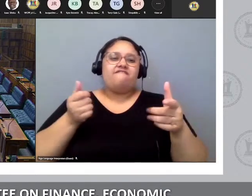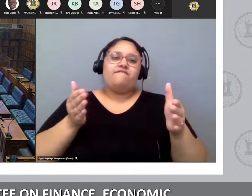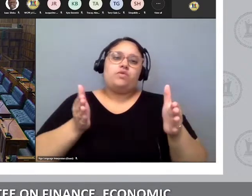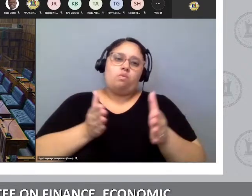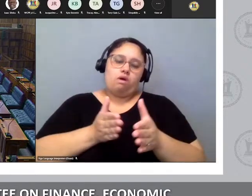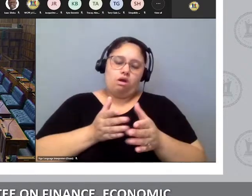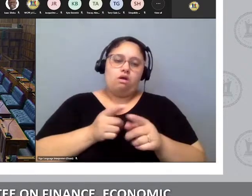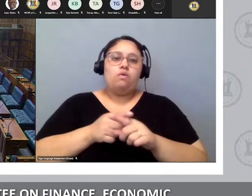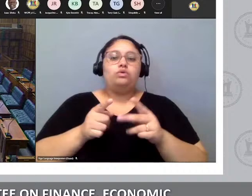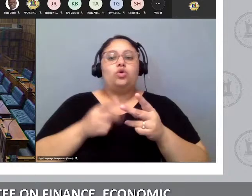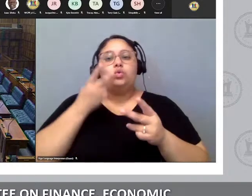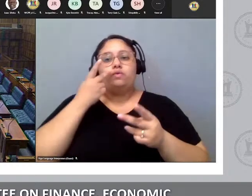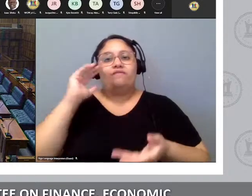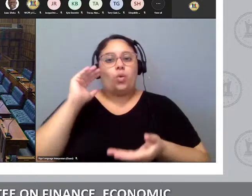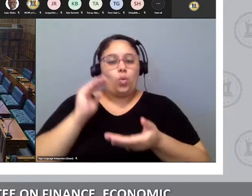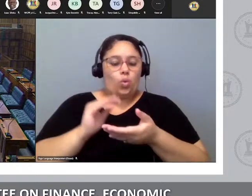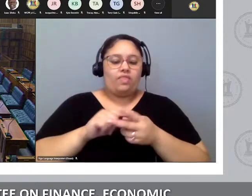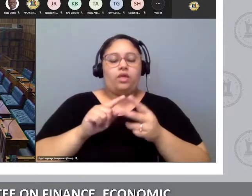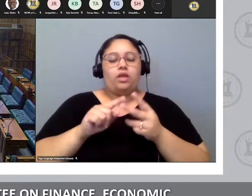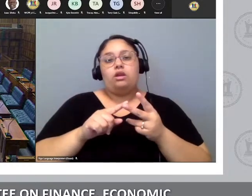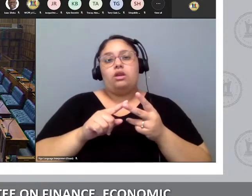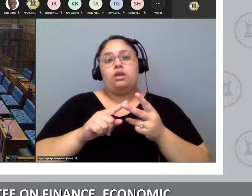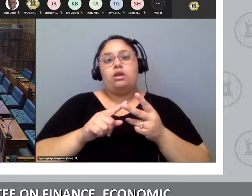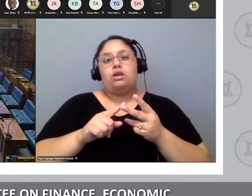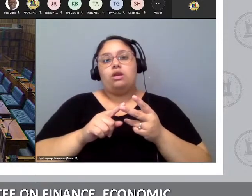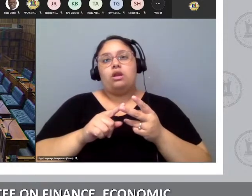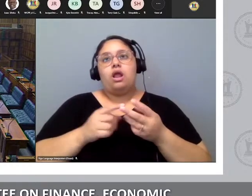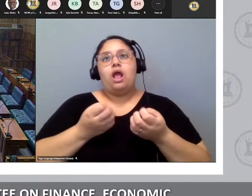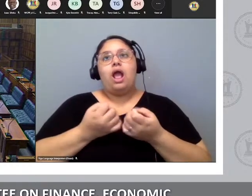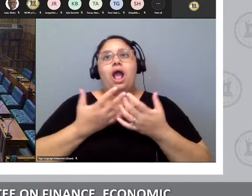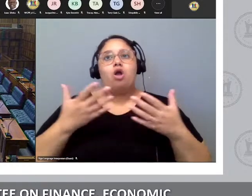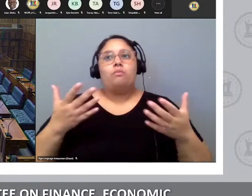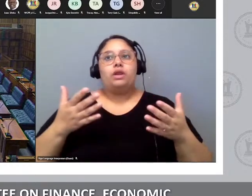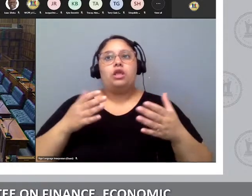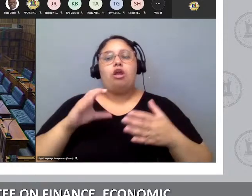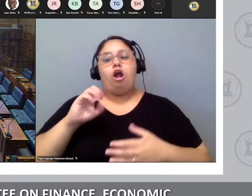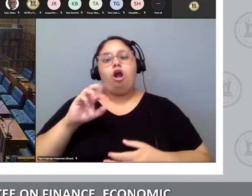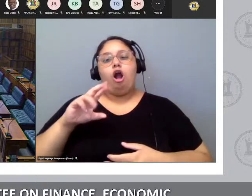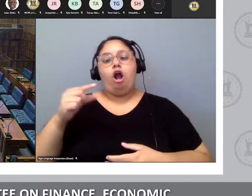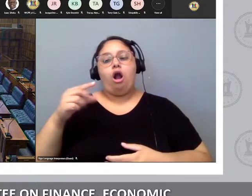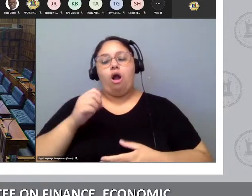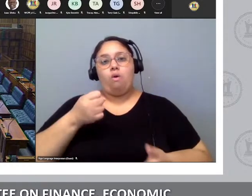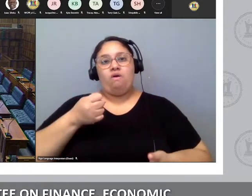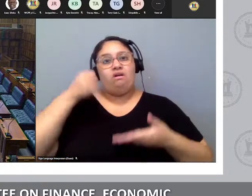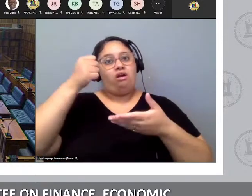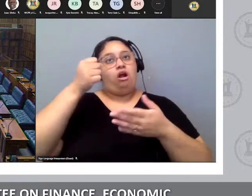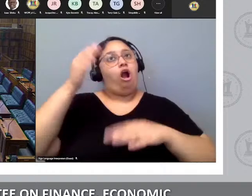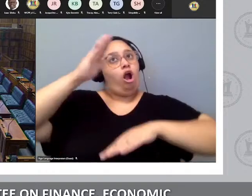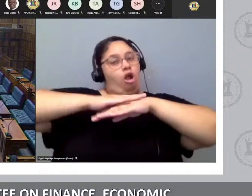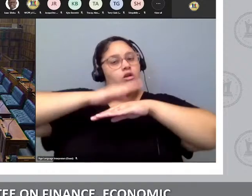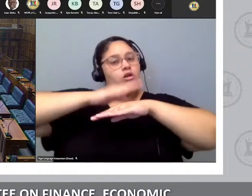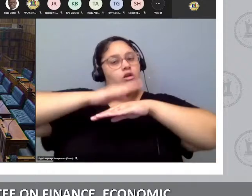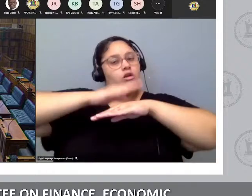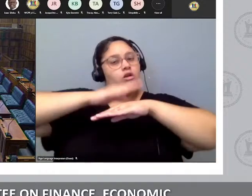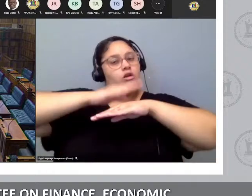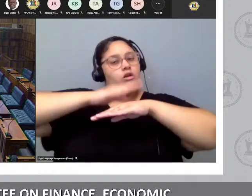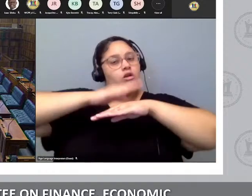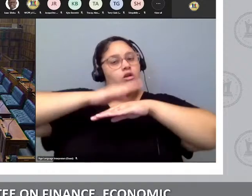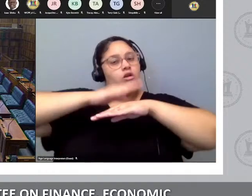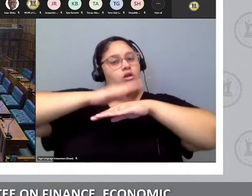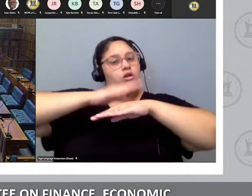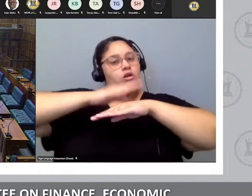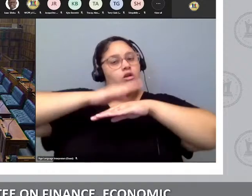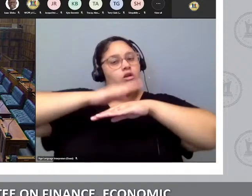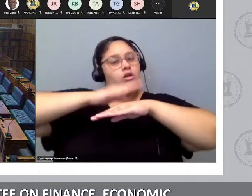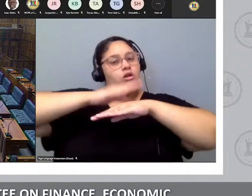consolidation of cargo on on board a vessel so where as before you had more smaller vessels now you're